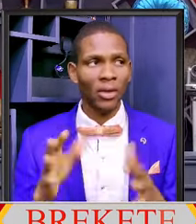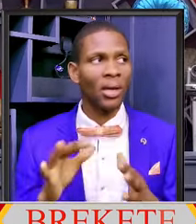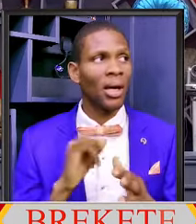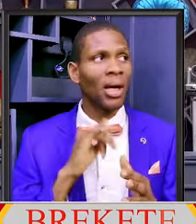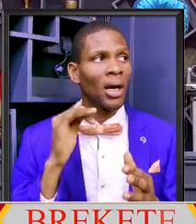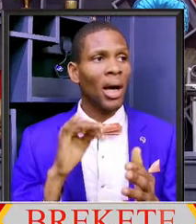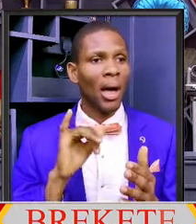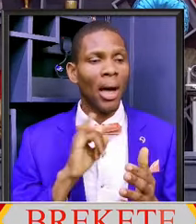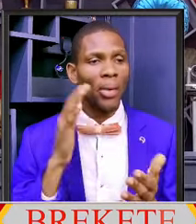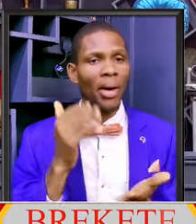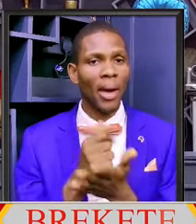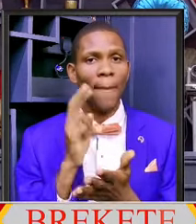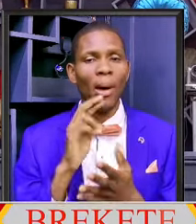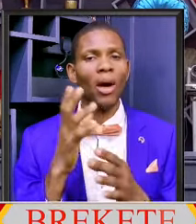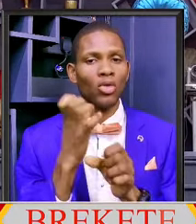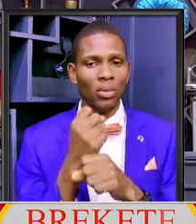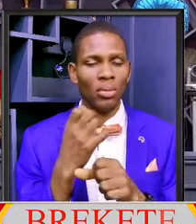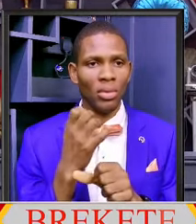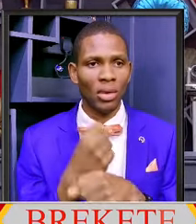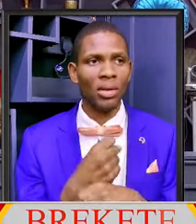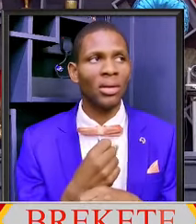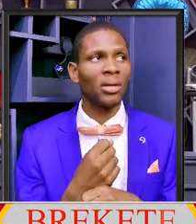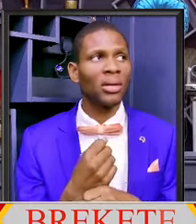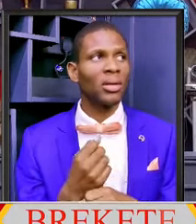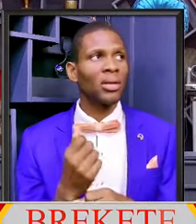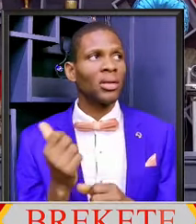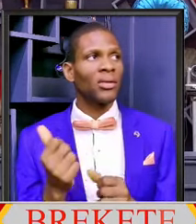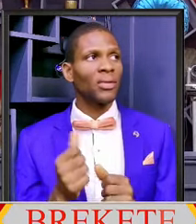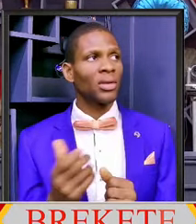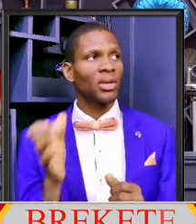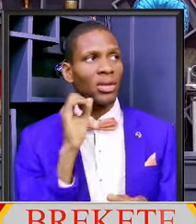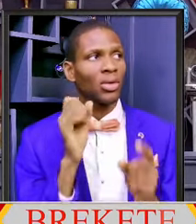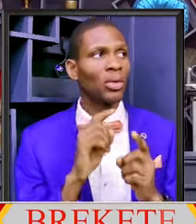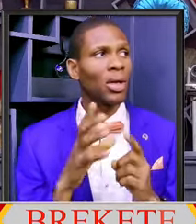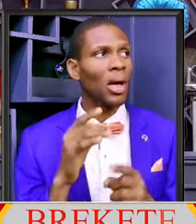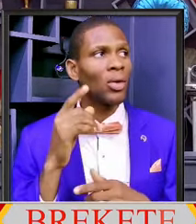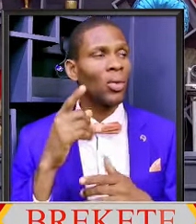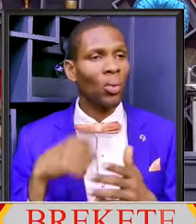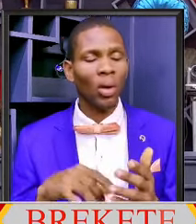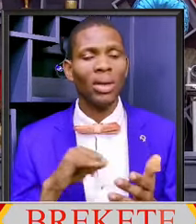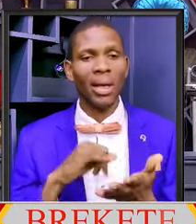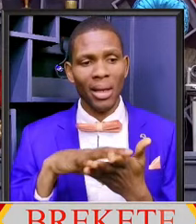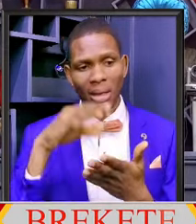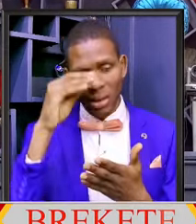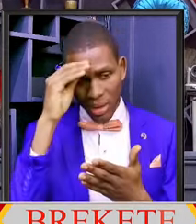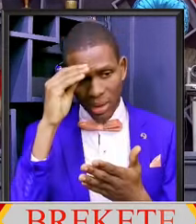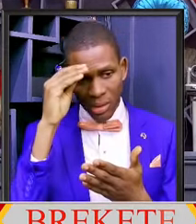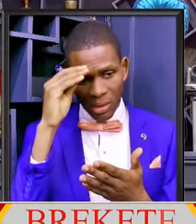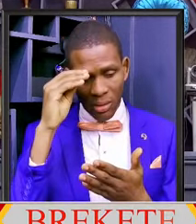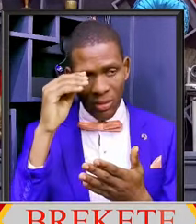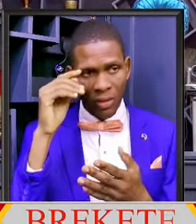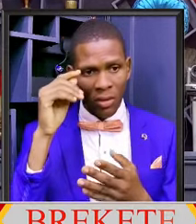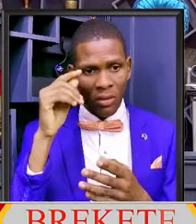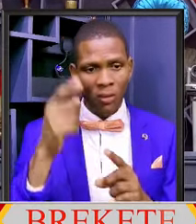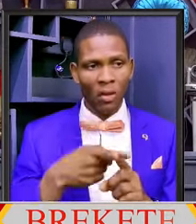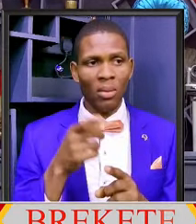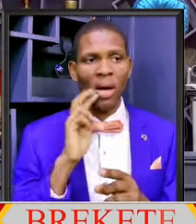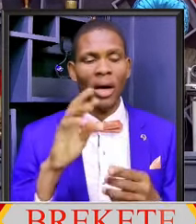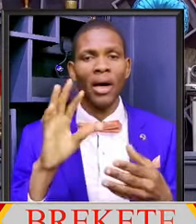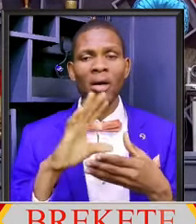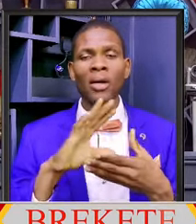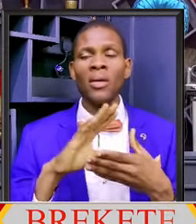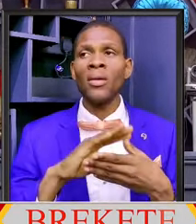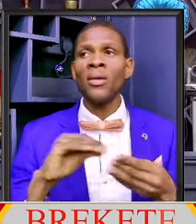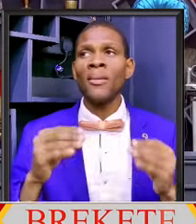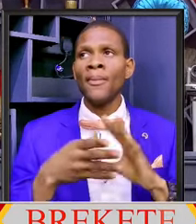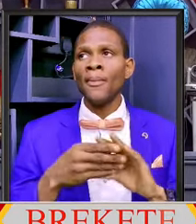una summarize within she talk and waiting, I deduce out of waiting be her story.